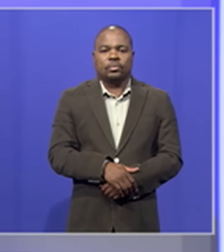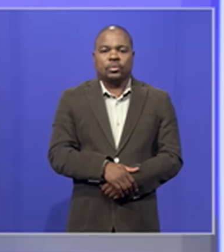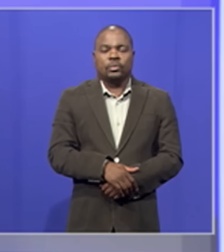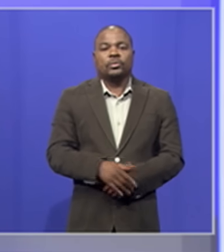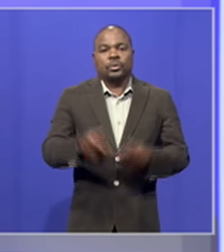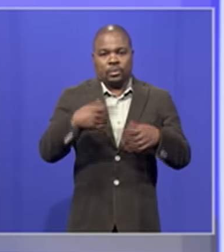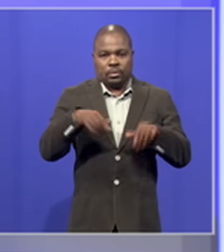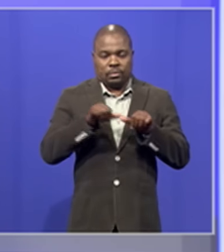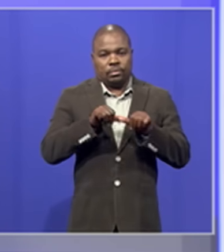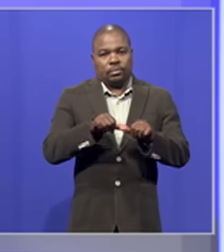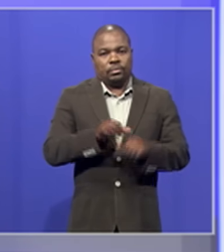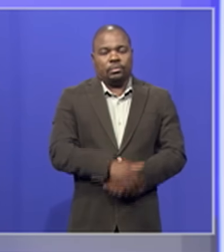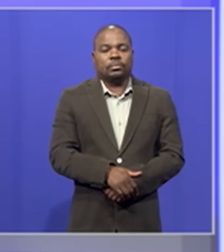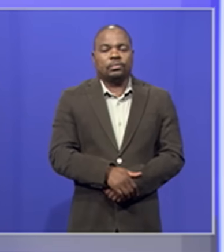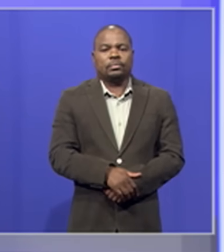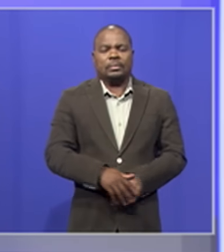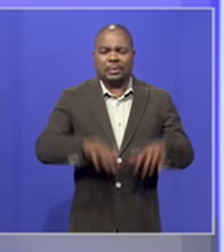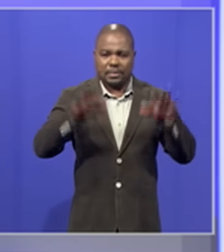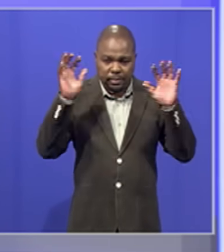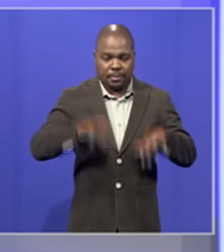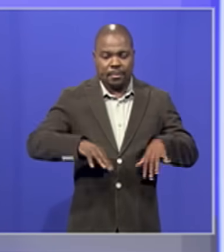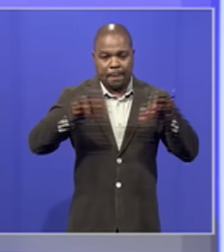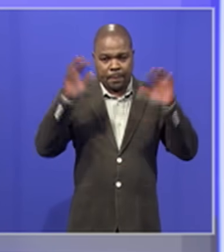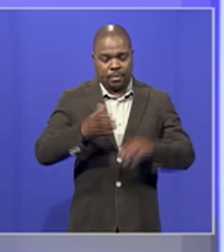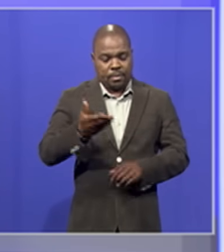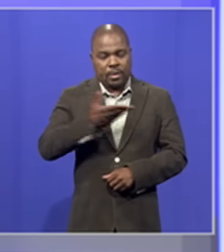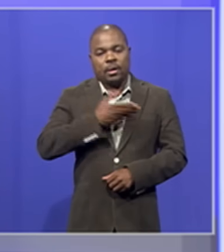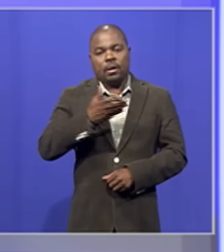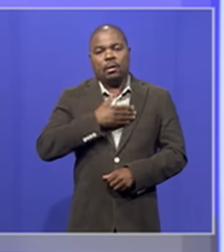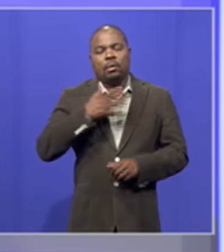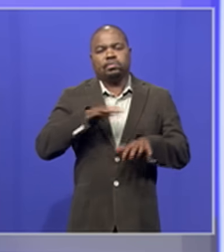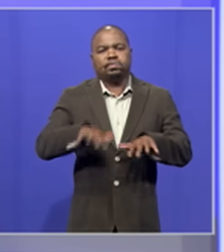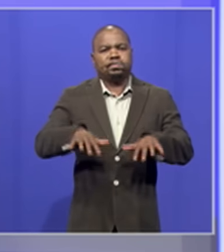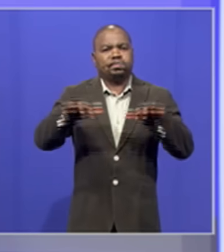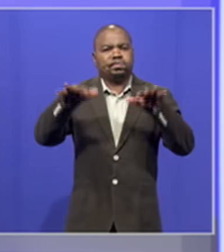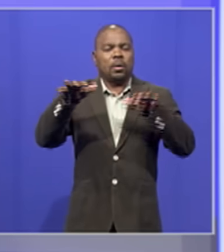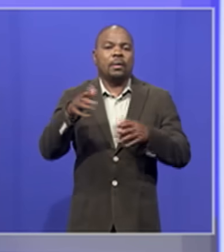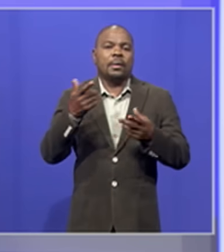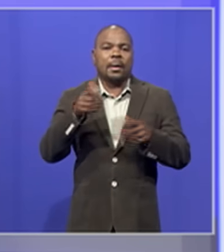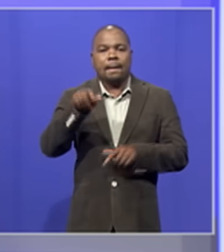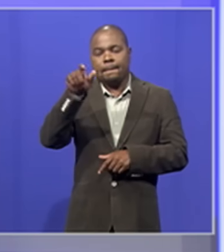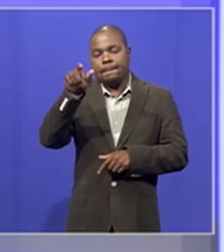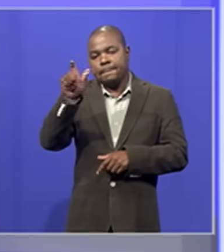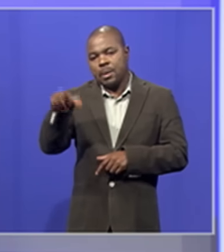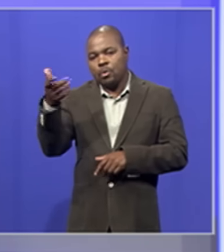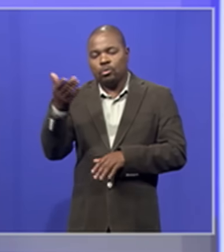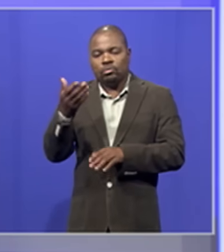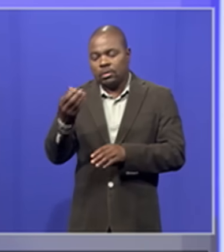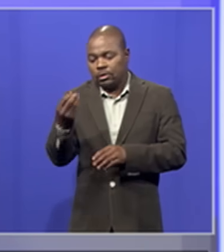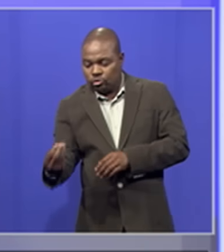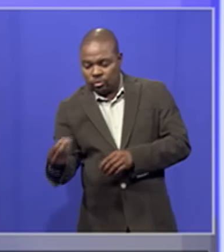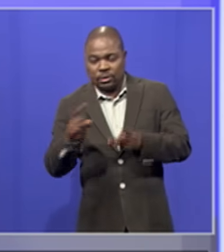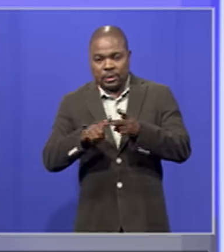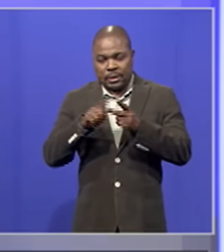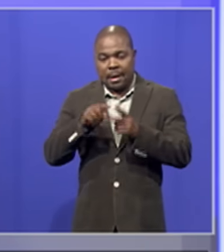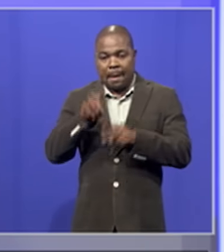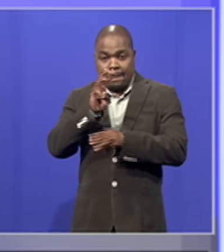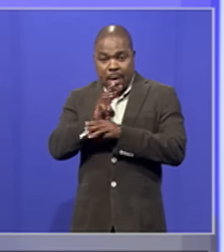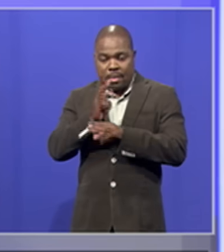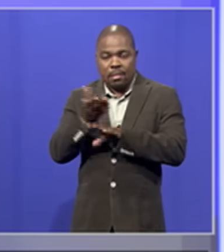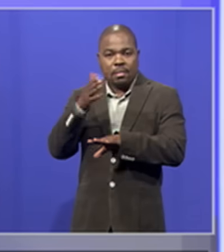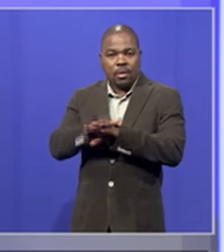re gatela pele dipula tše maatla tšeo di bego di na le mafula di fetile ka maphelo a Segotlane le mosadi ka